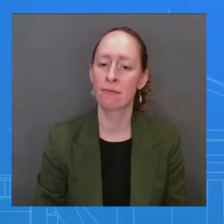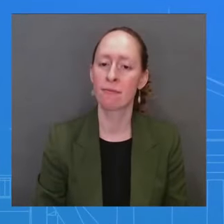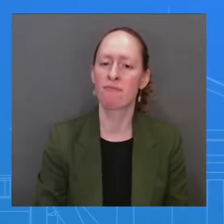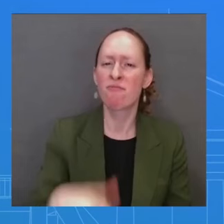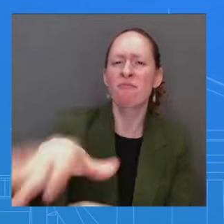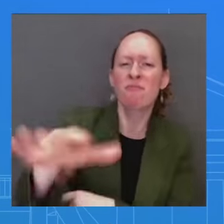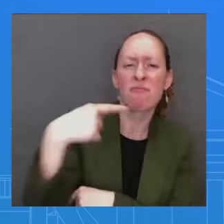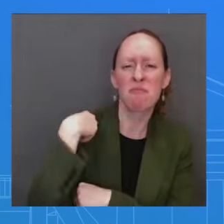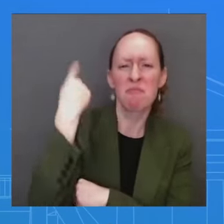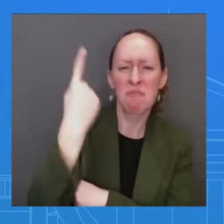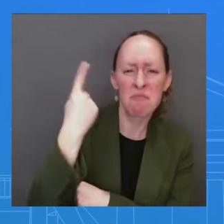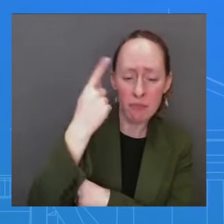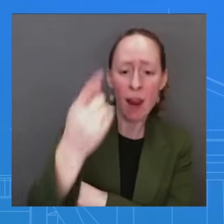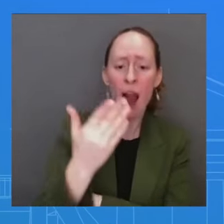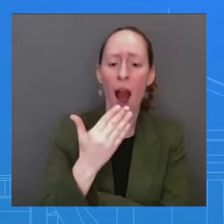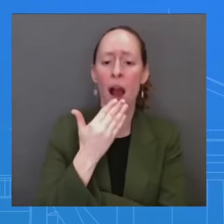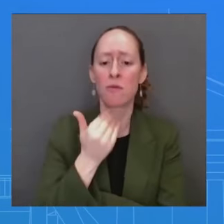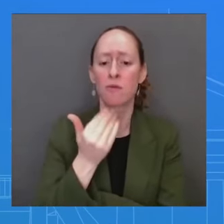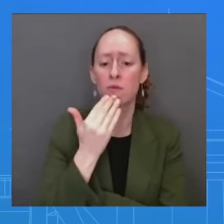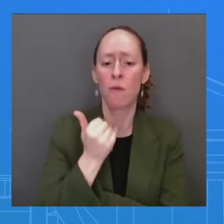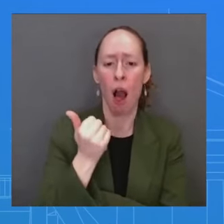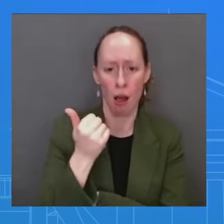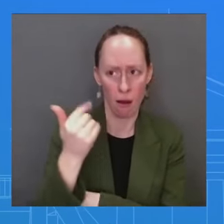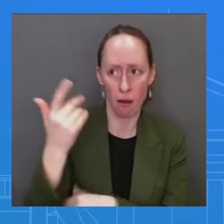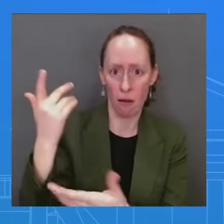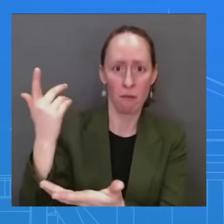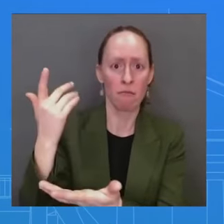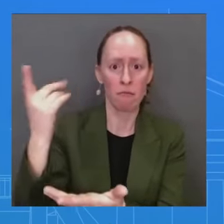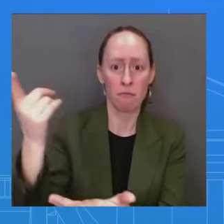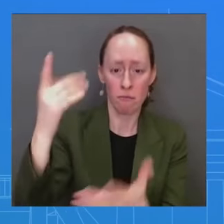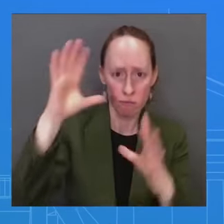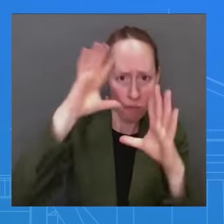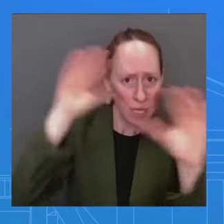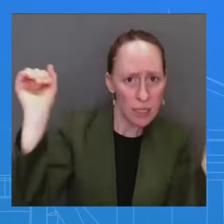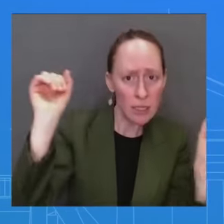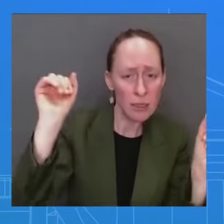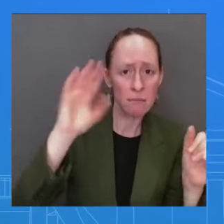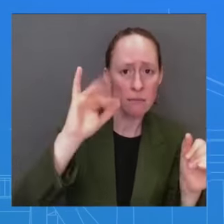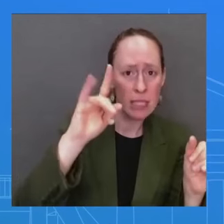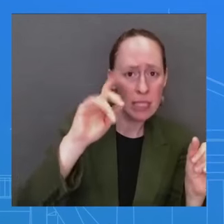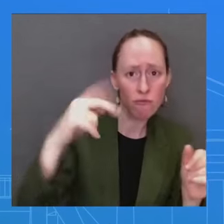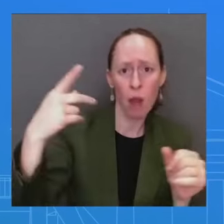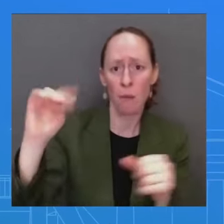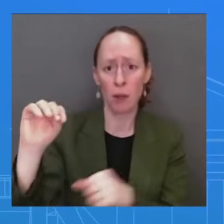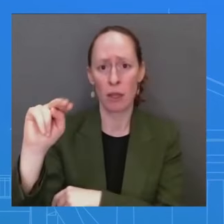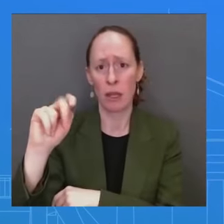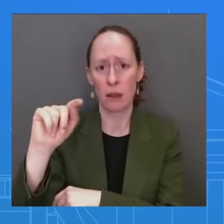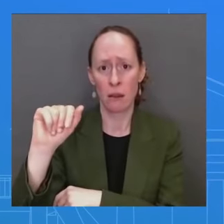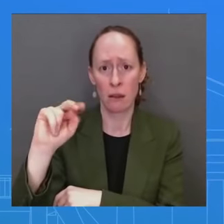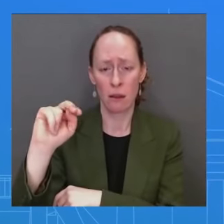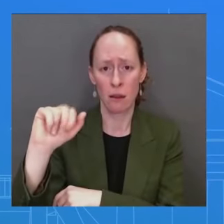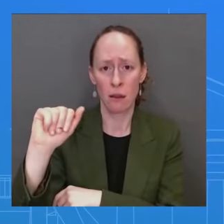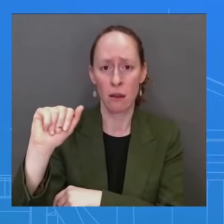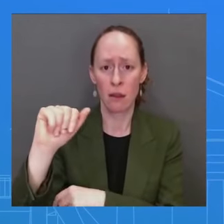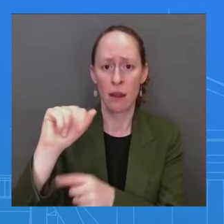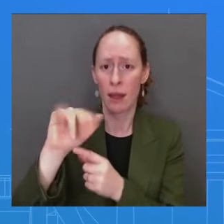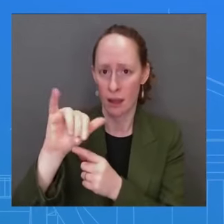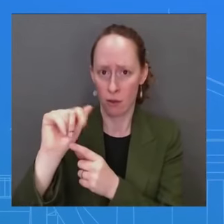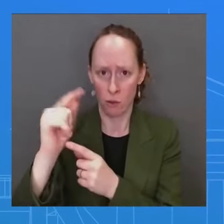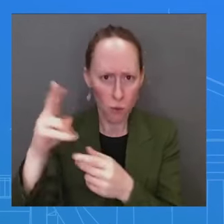has spoken with Prime Minister Netanyahu over the holidays. By our count, that he last spoke with him on December